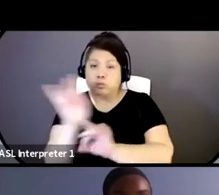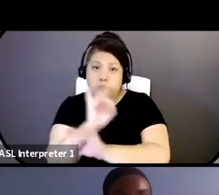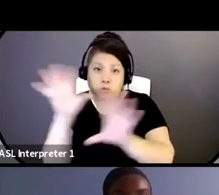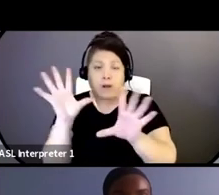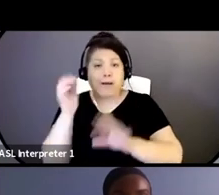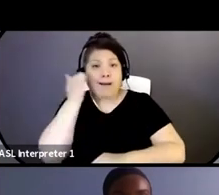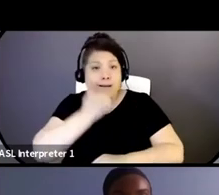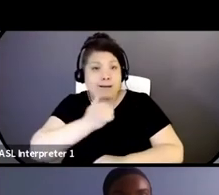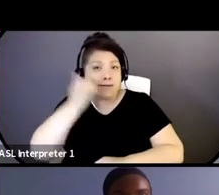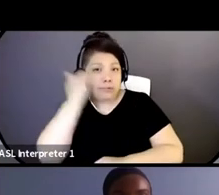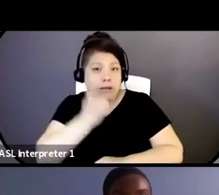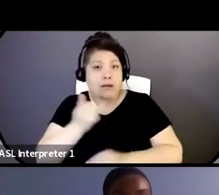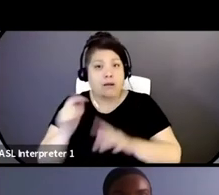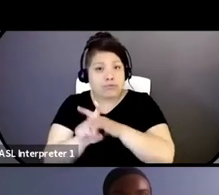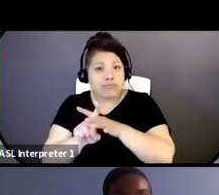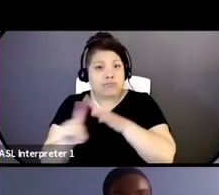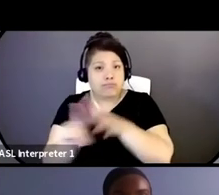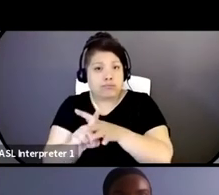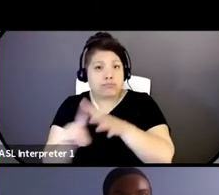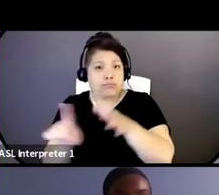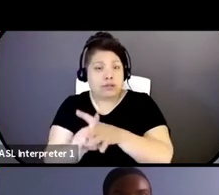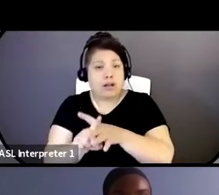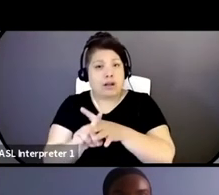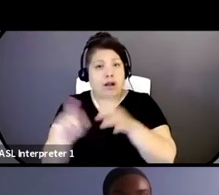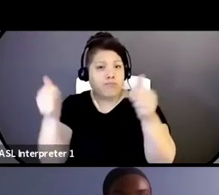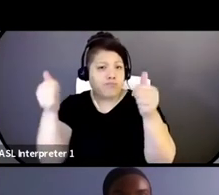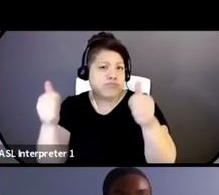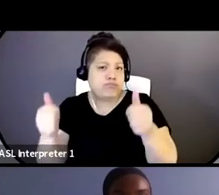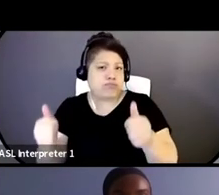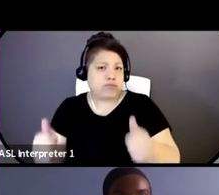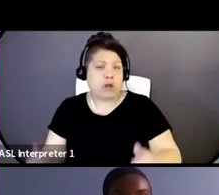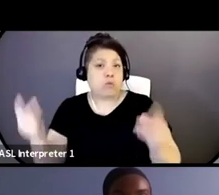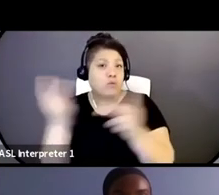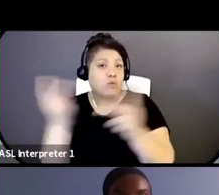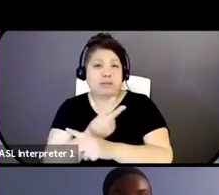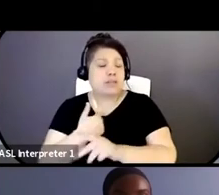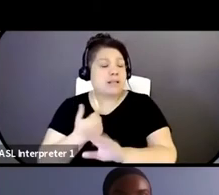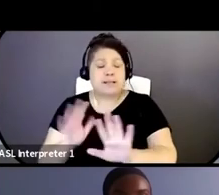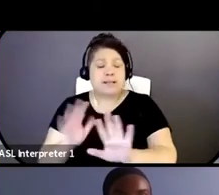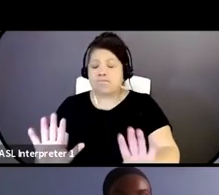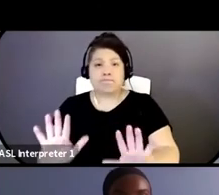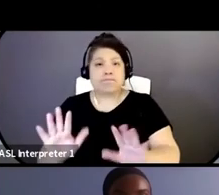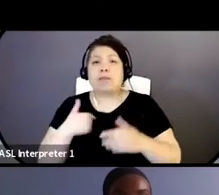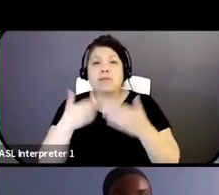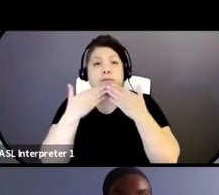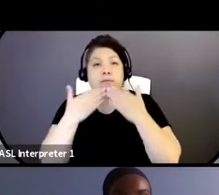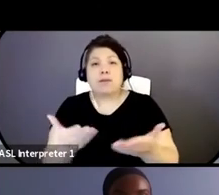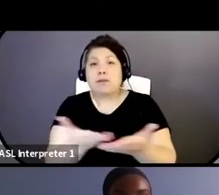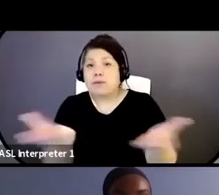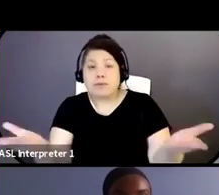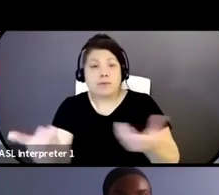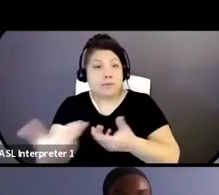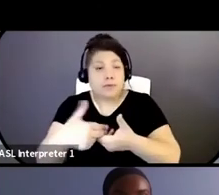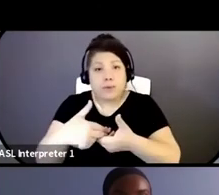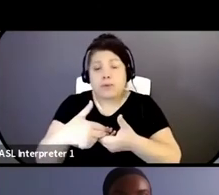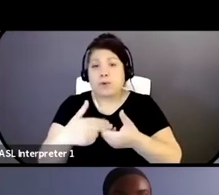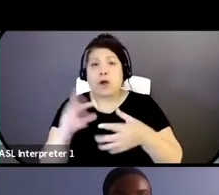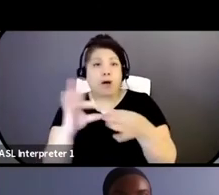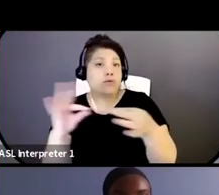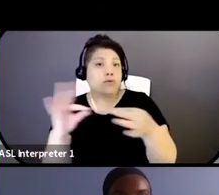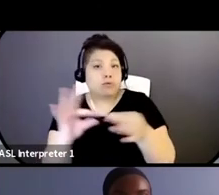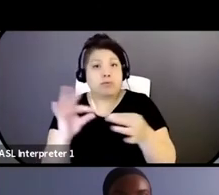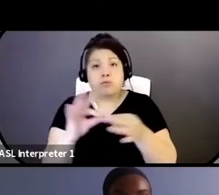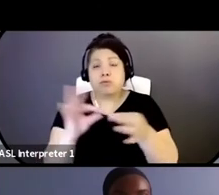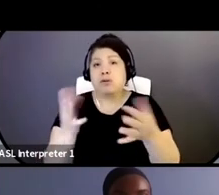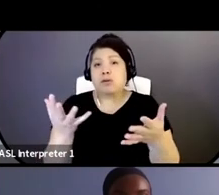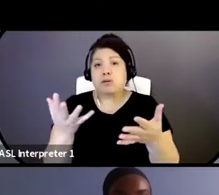on a daily basis that seem to get just worse. Thank you for everyone who came to share space with us, to give us their insight. I can't wait to